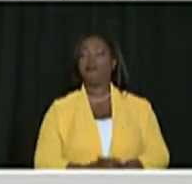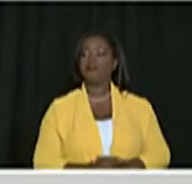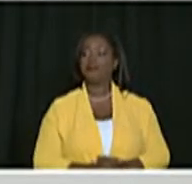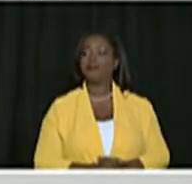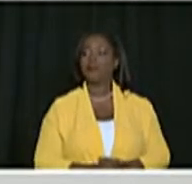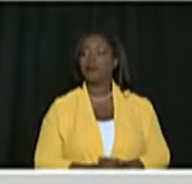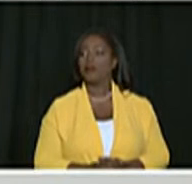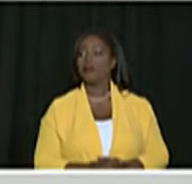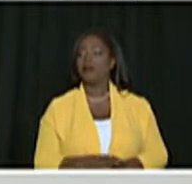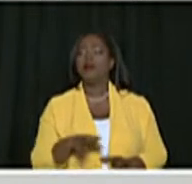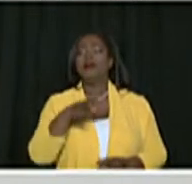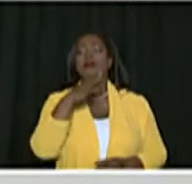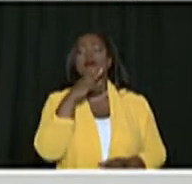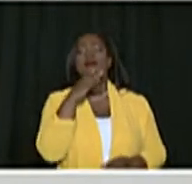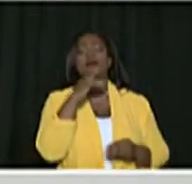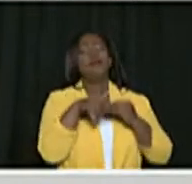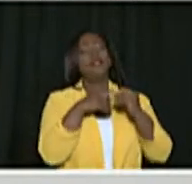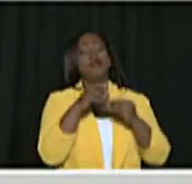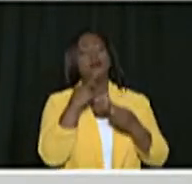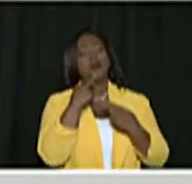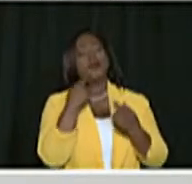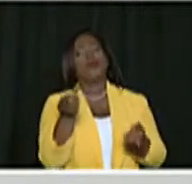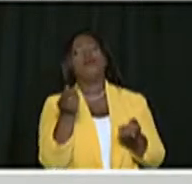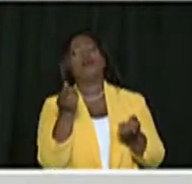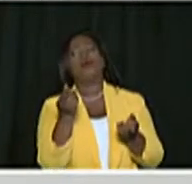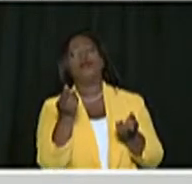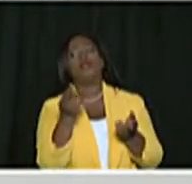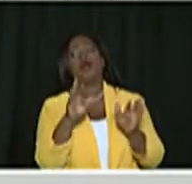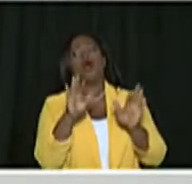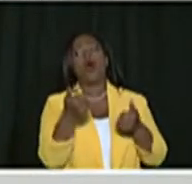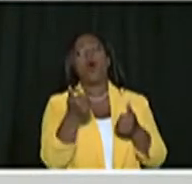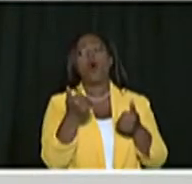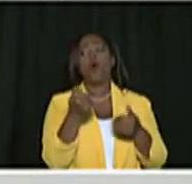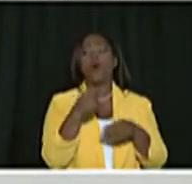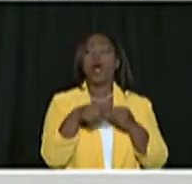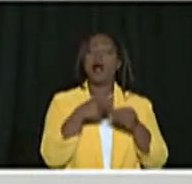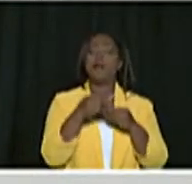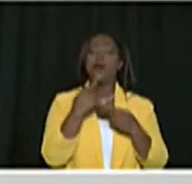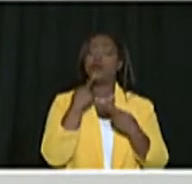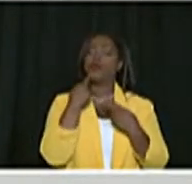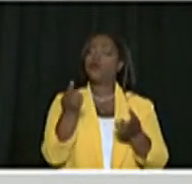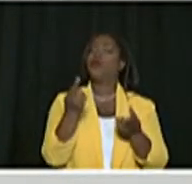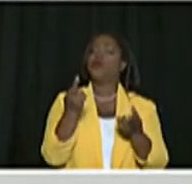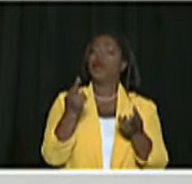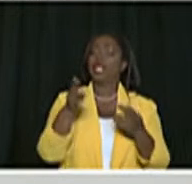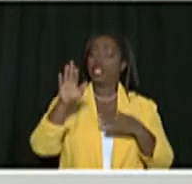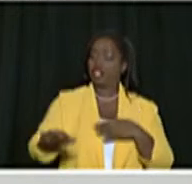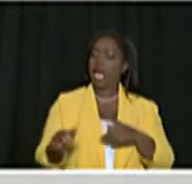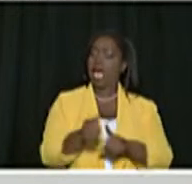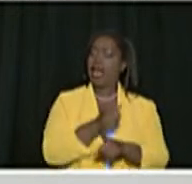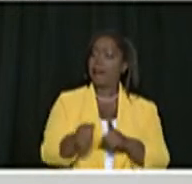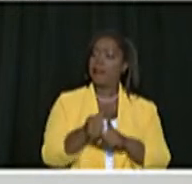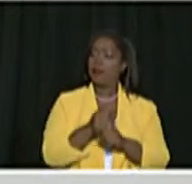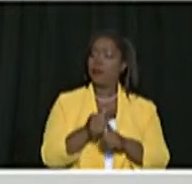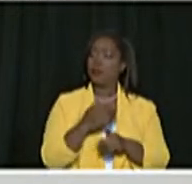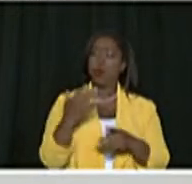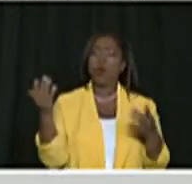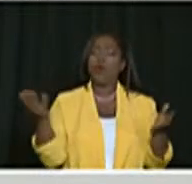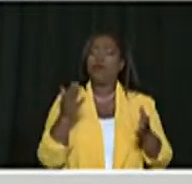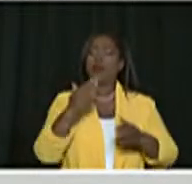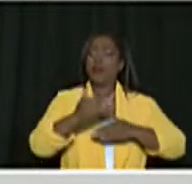reporting, Robert Williams, how about reporting child abuse? What does that process